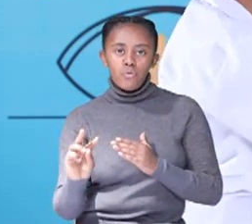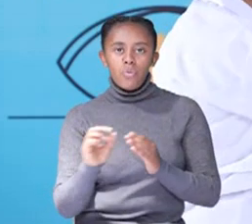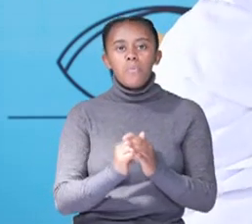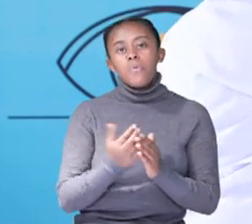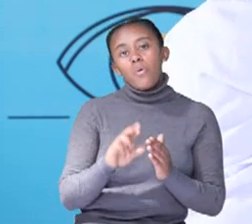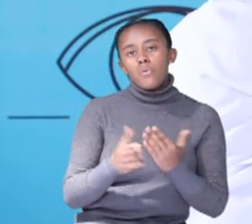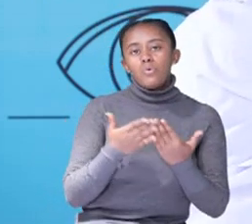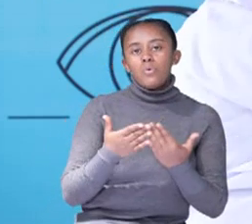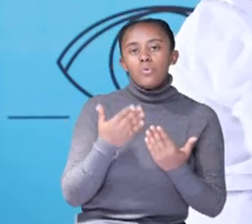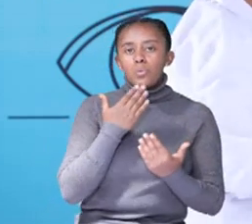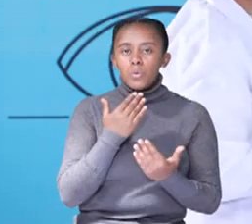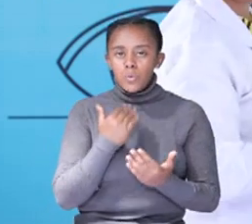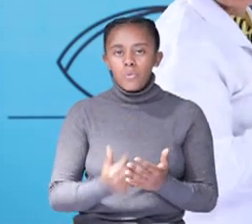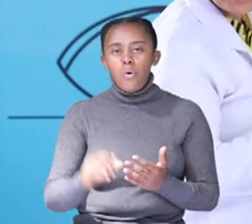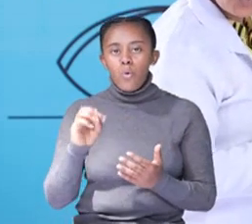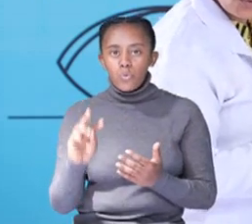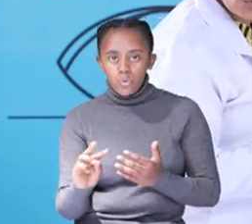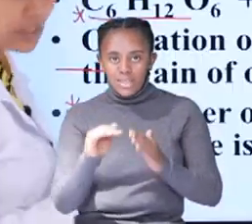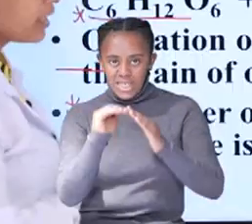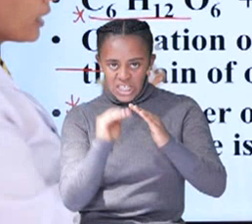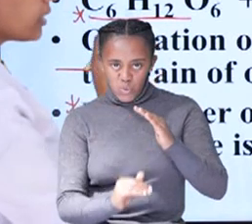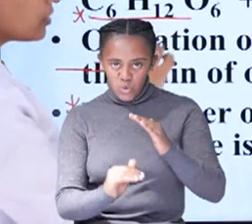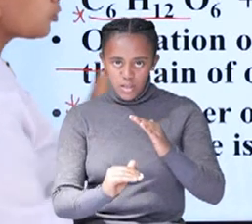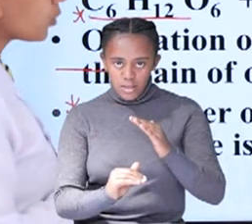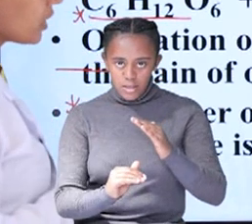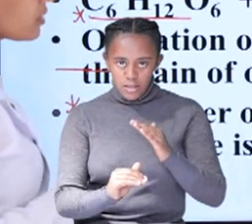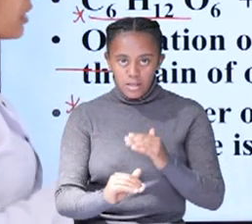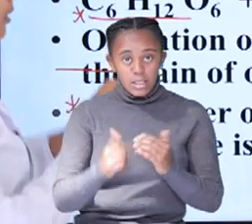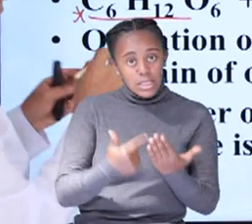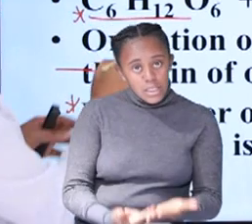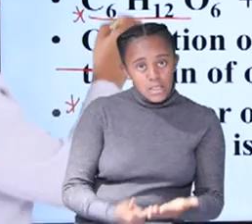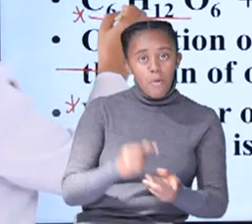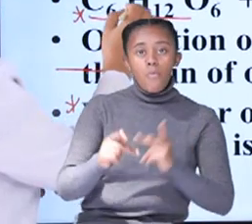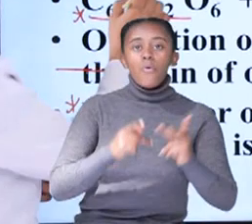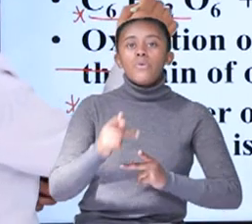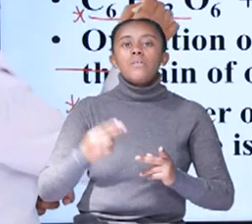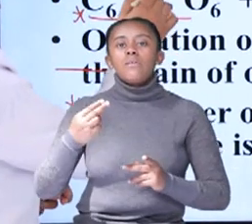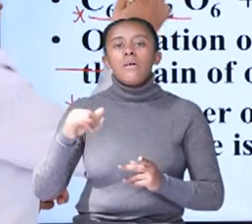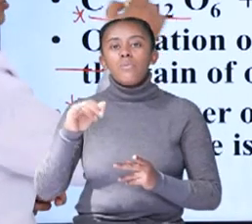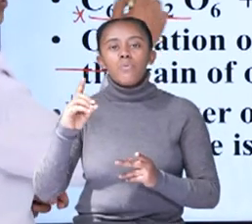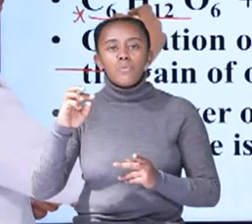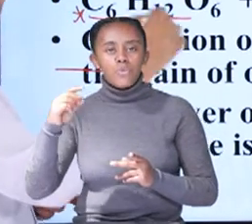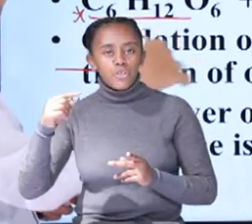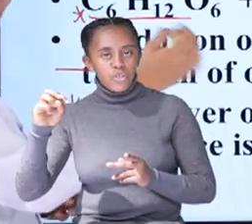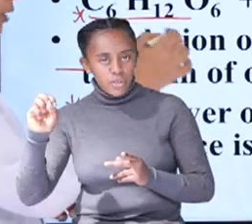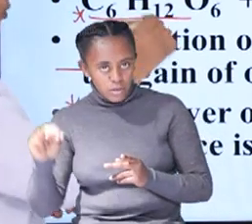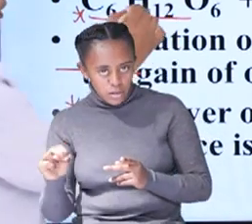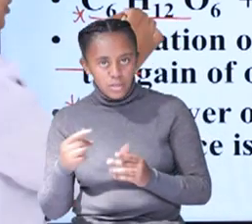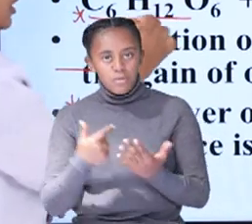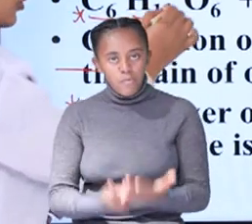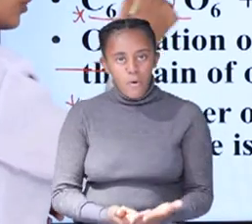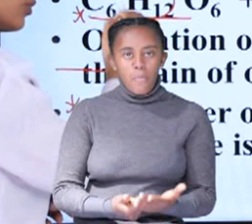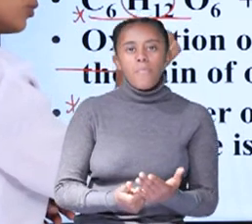oxidized and oxygen become reduced. In this process, the hydrogen that are released from